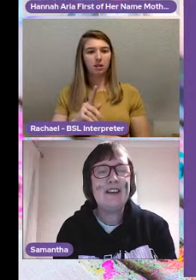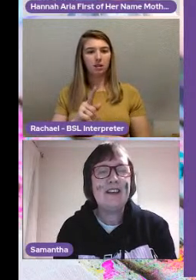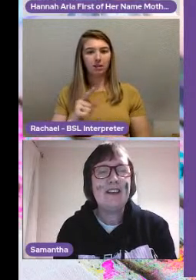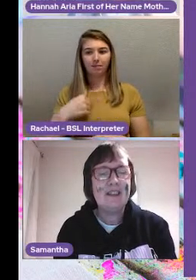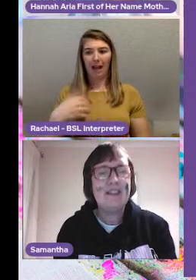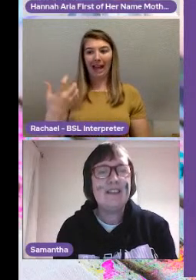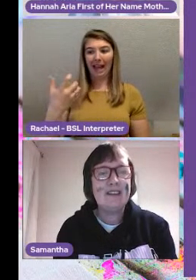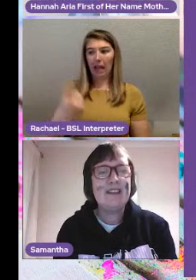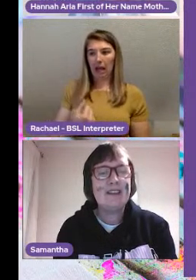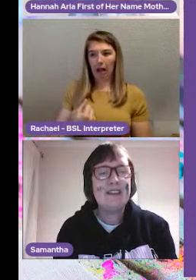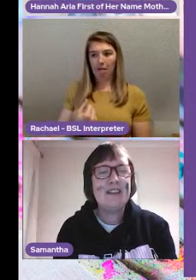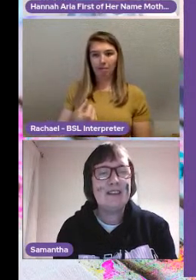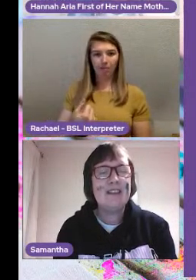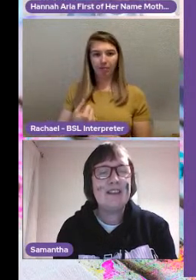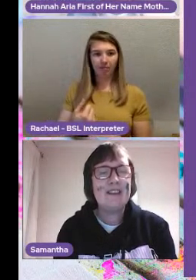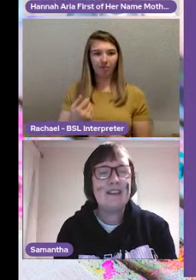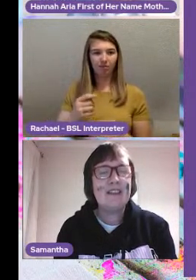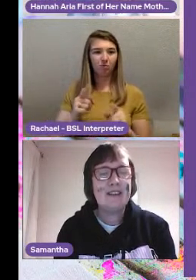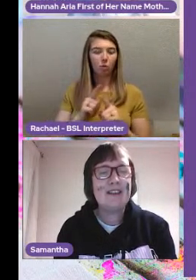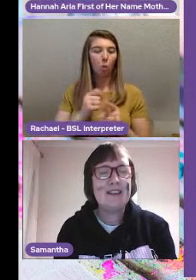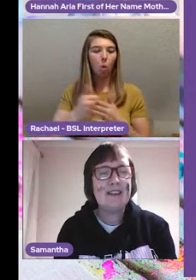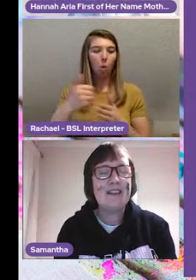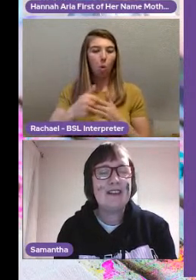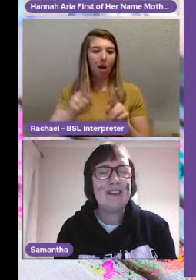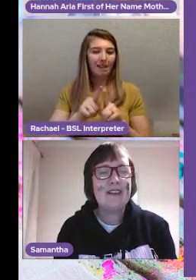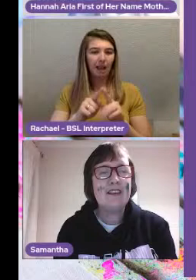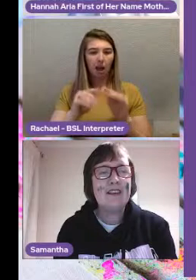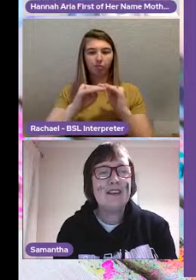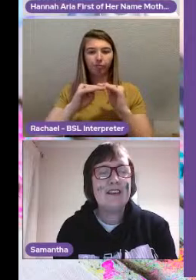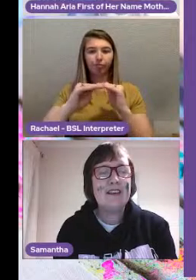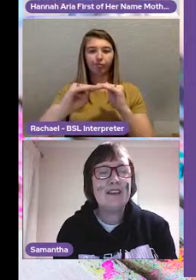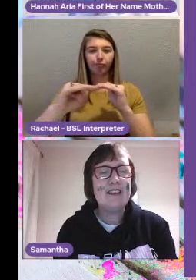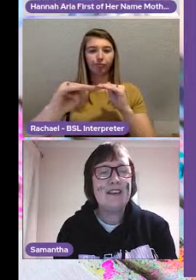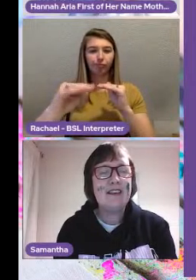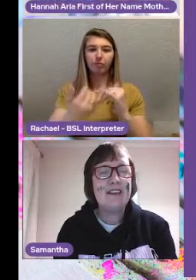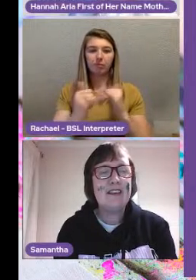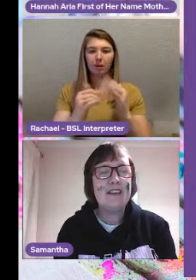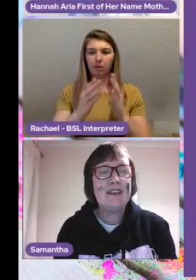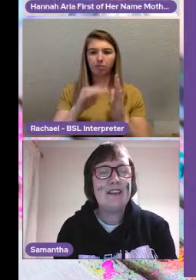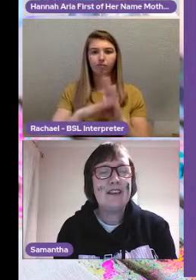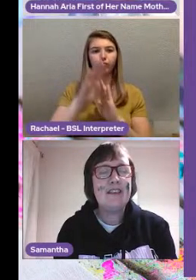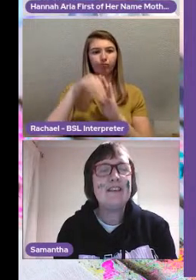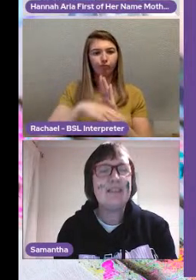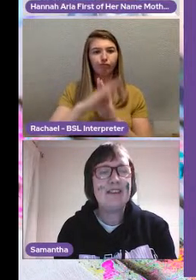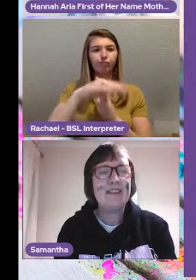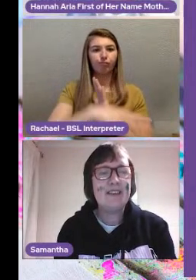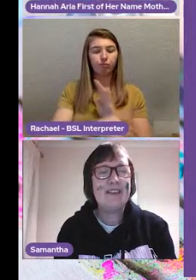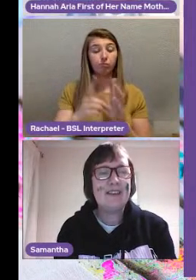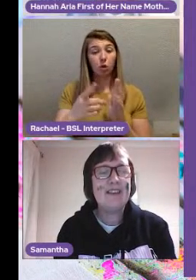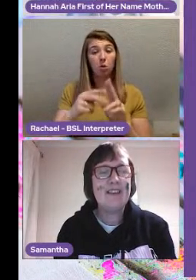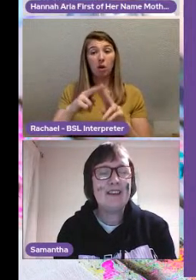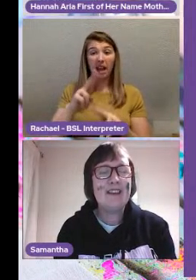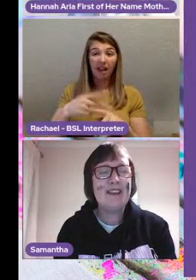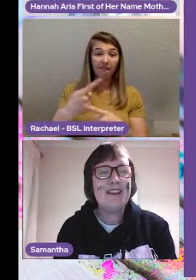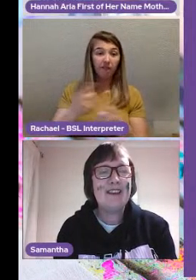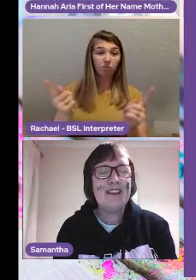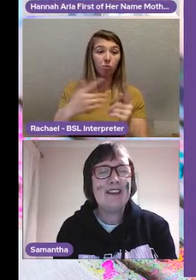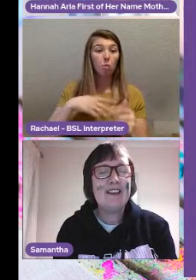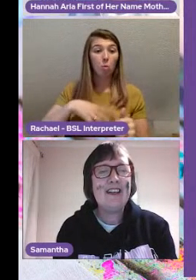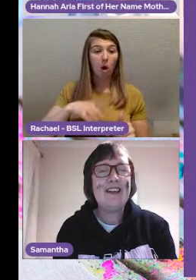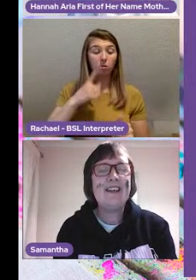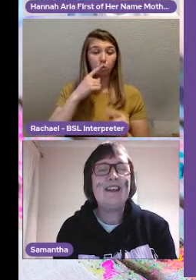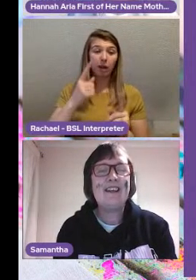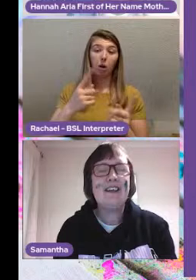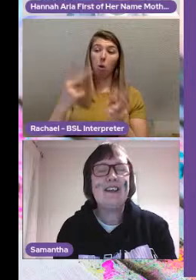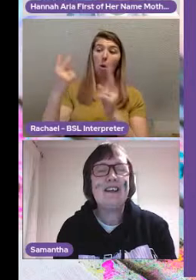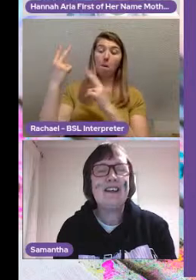income generation isn't necessarily consistent. And so if you get chance and you want to go and have a little look back, you can see the link and listen to